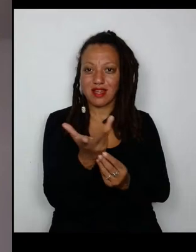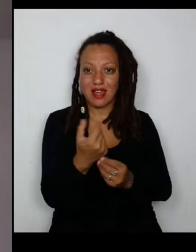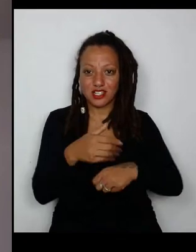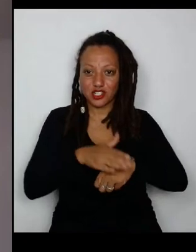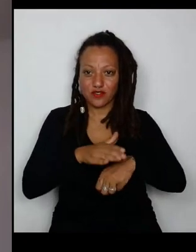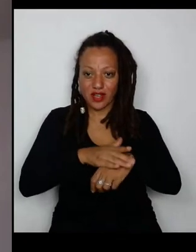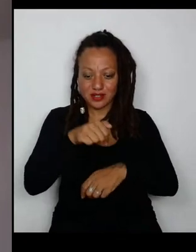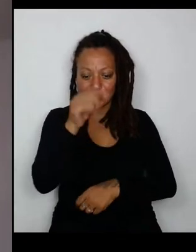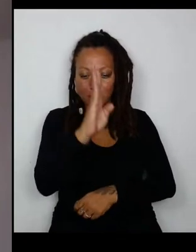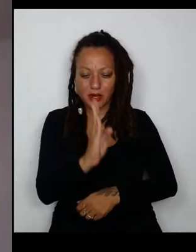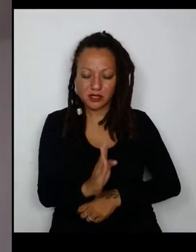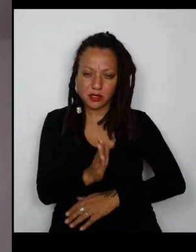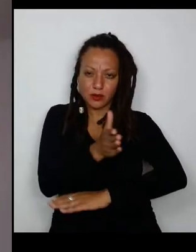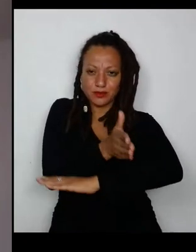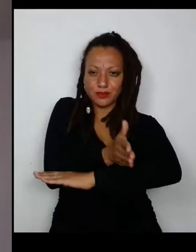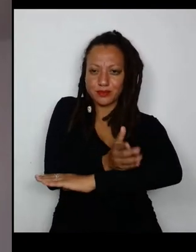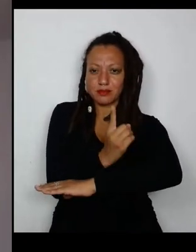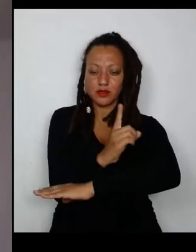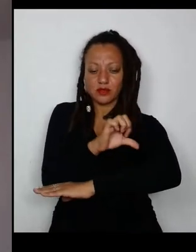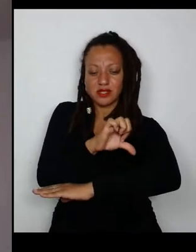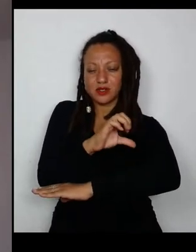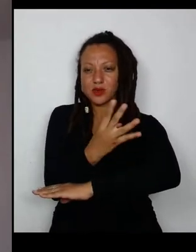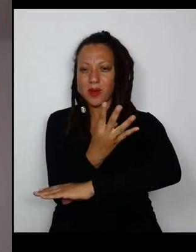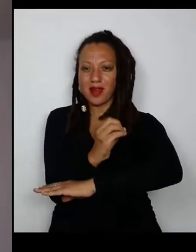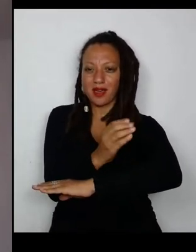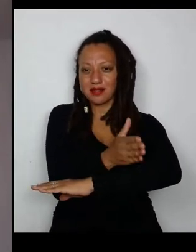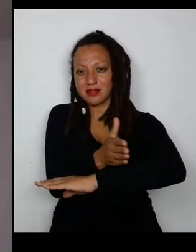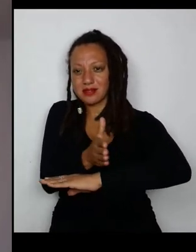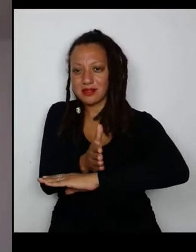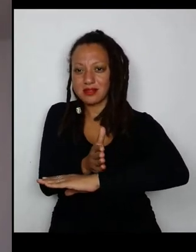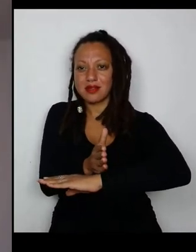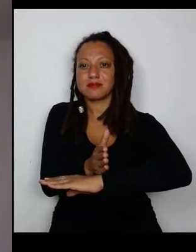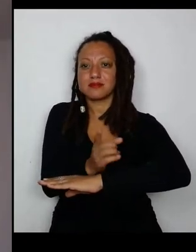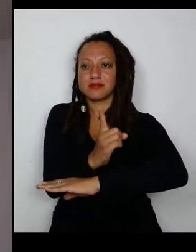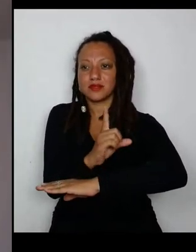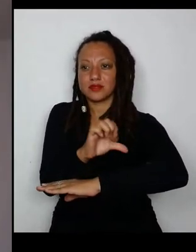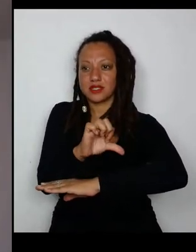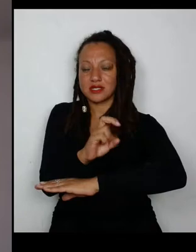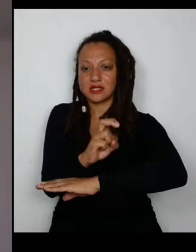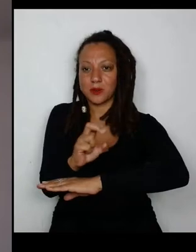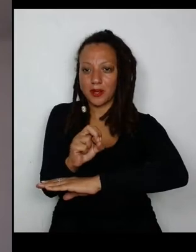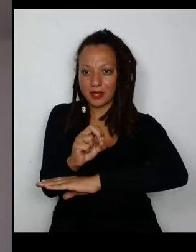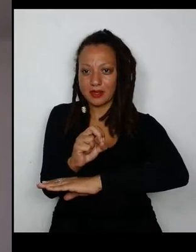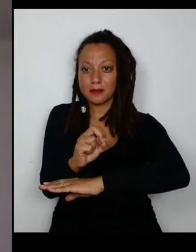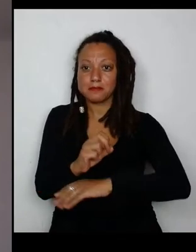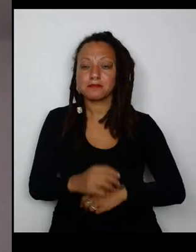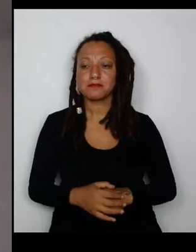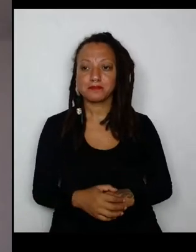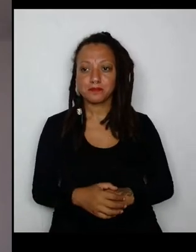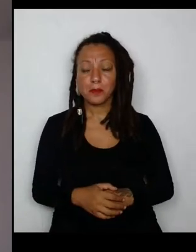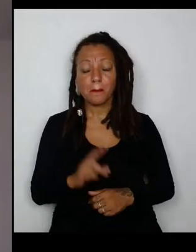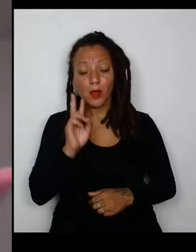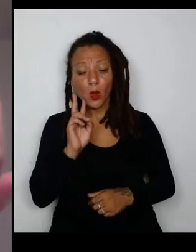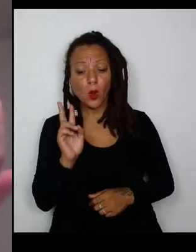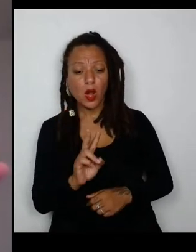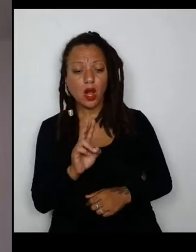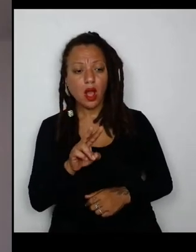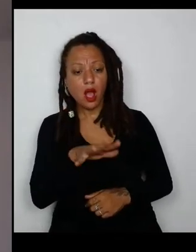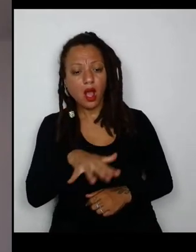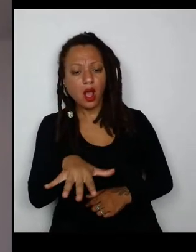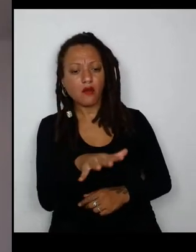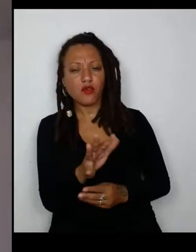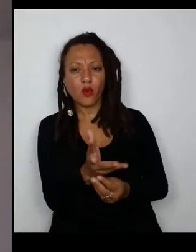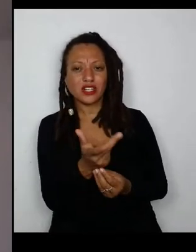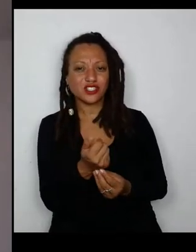initial art history that we had here in brazil in the late 40s early 50s used to